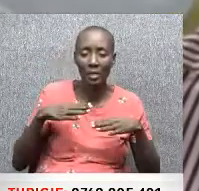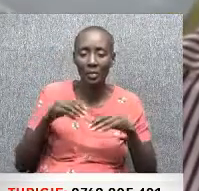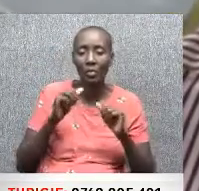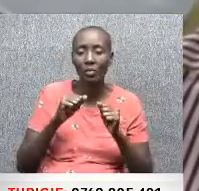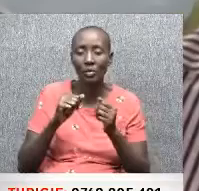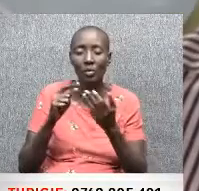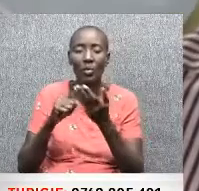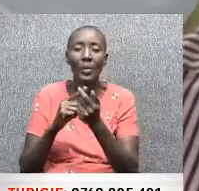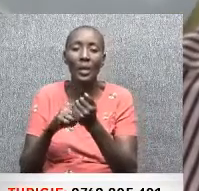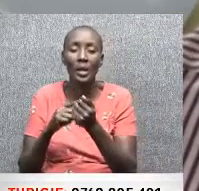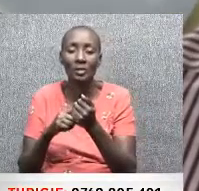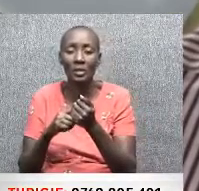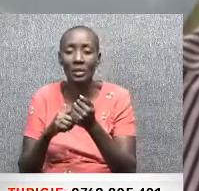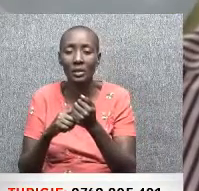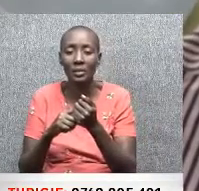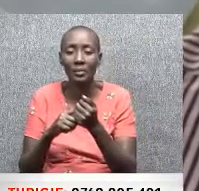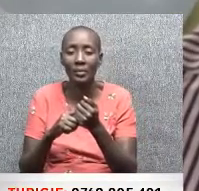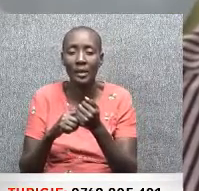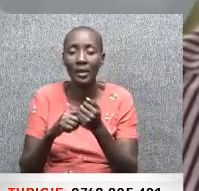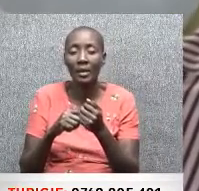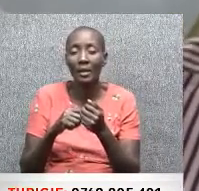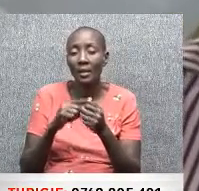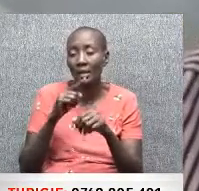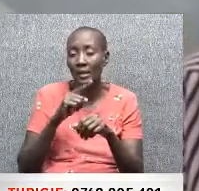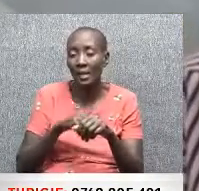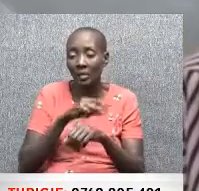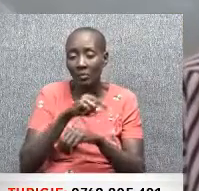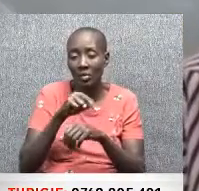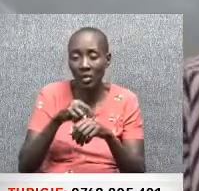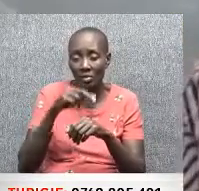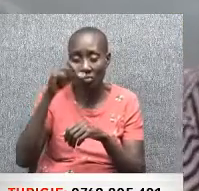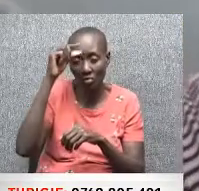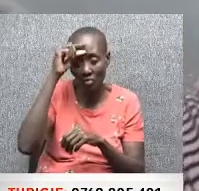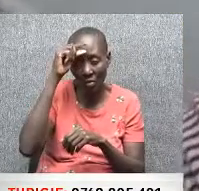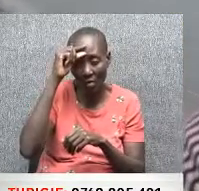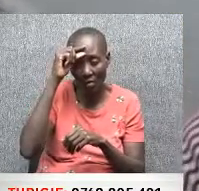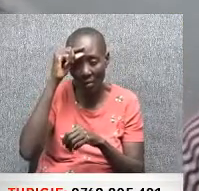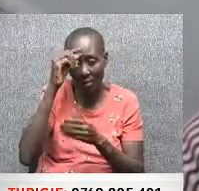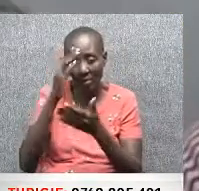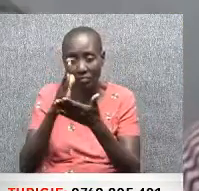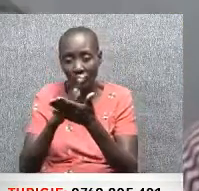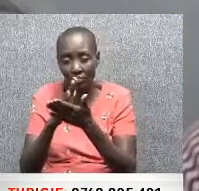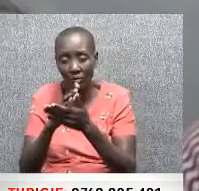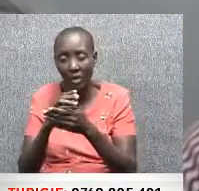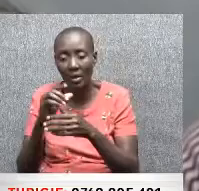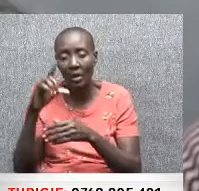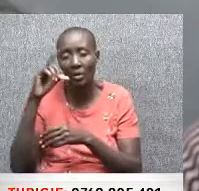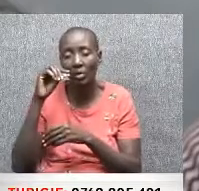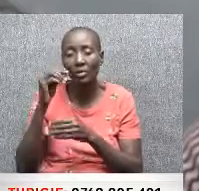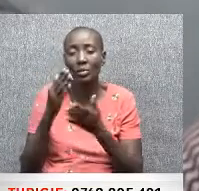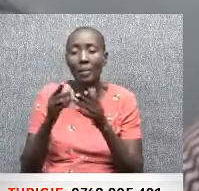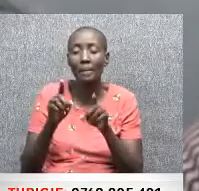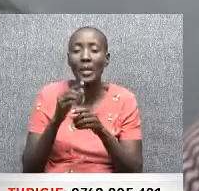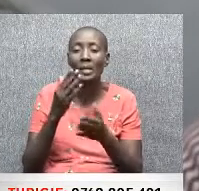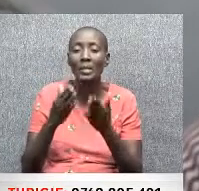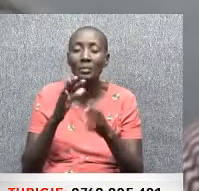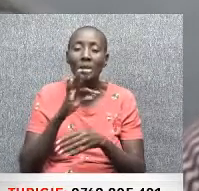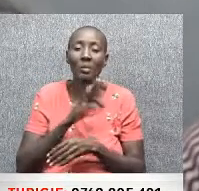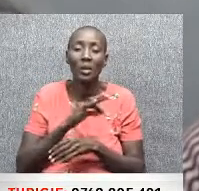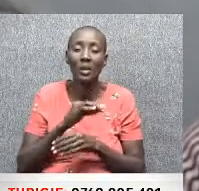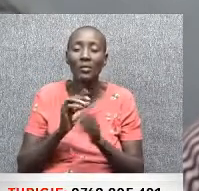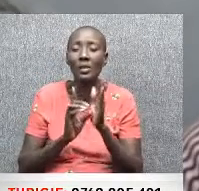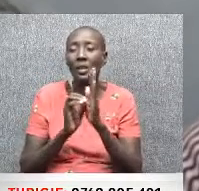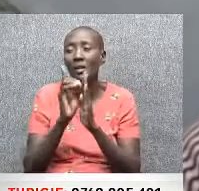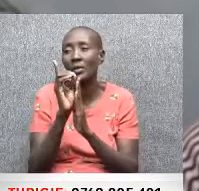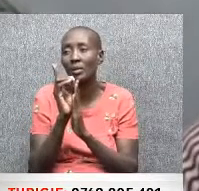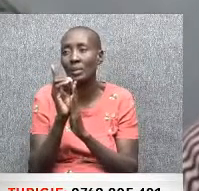eneo hili, ili mgao wa serikali utakapogawanywa basi Pwani inufaike kimaendeleo. hereby calls on all